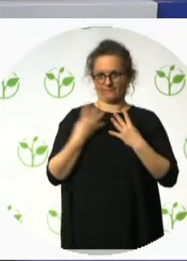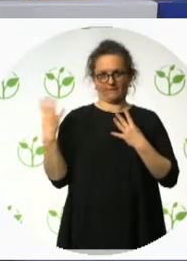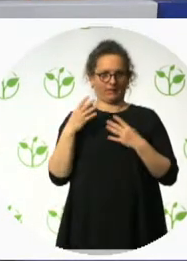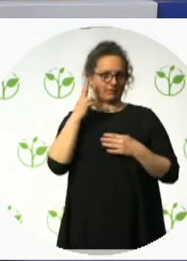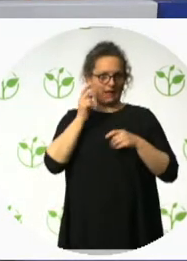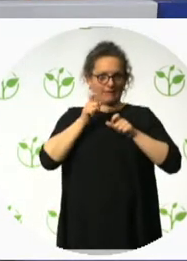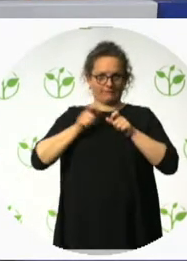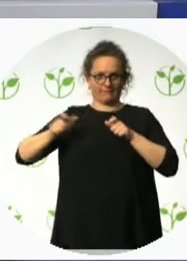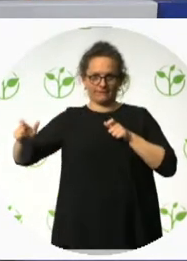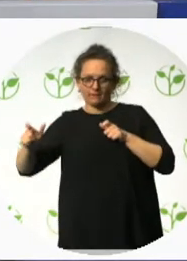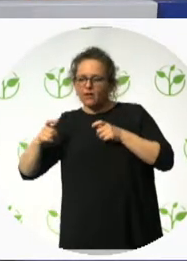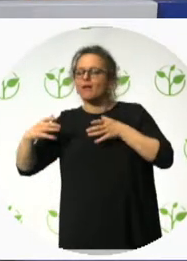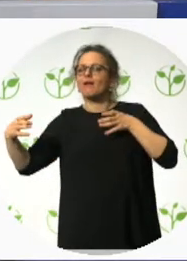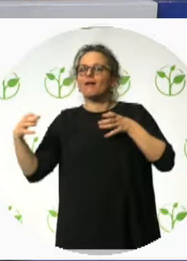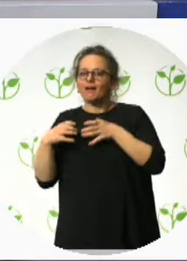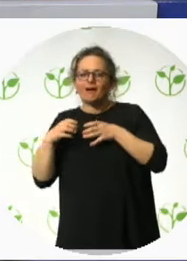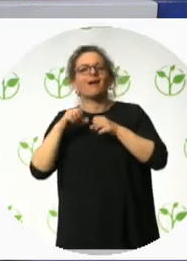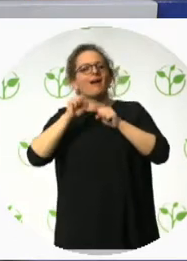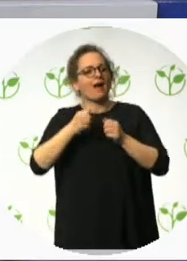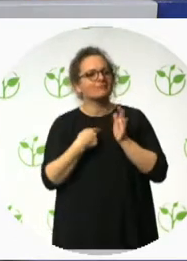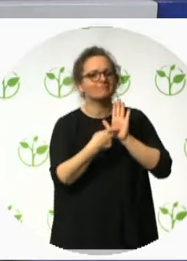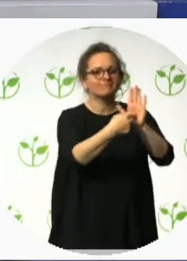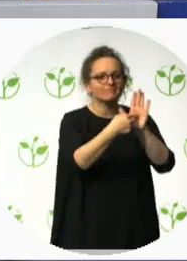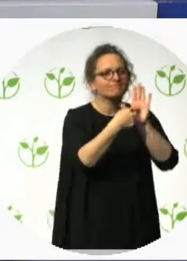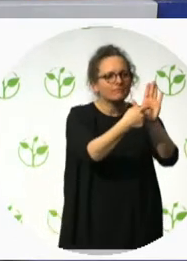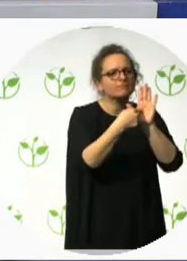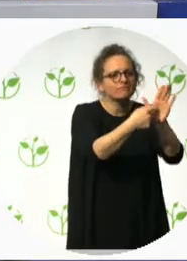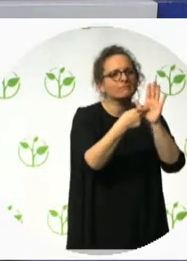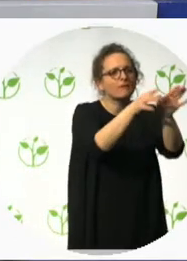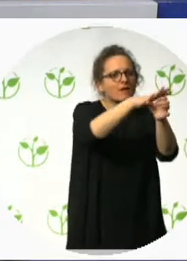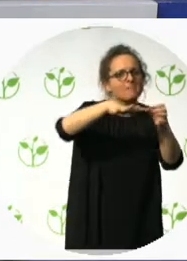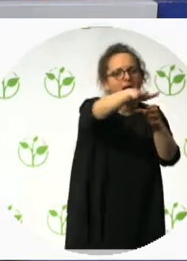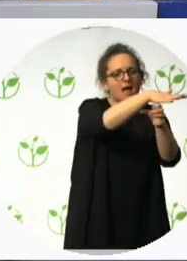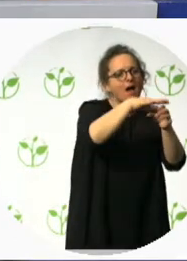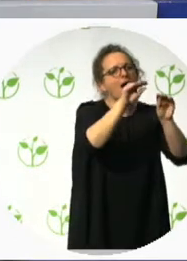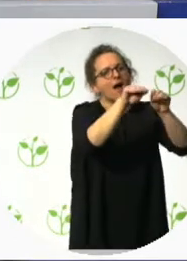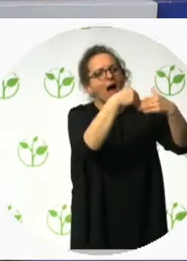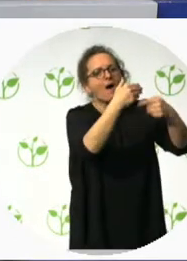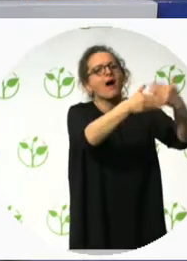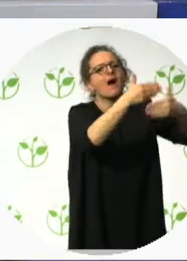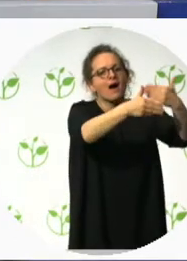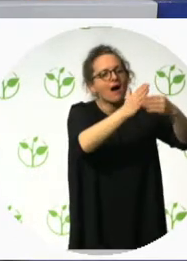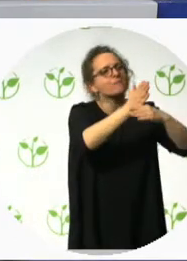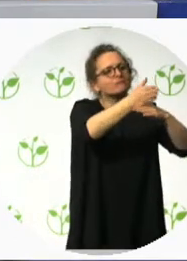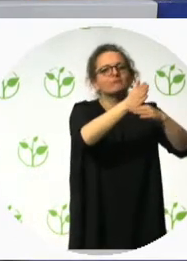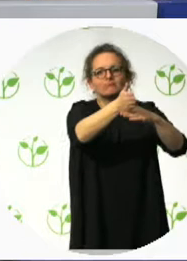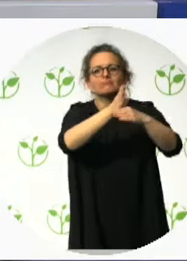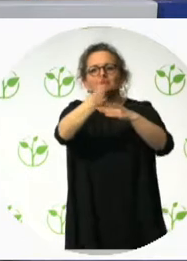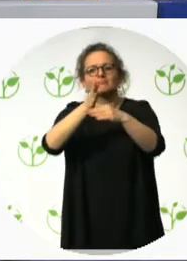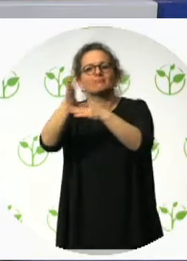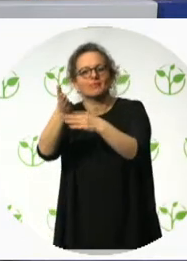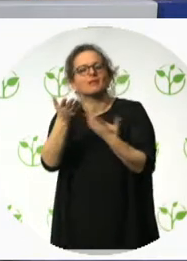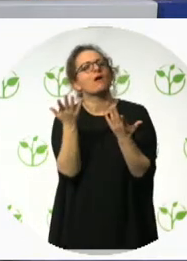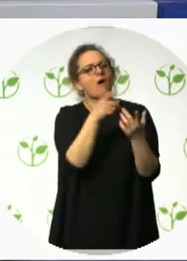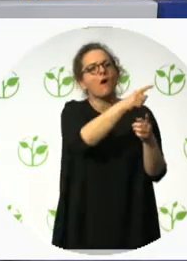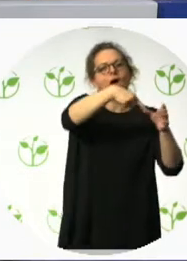deaf child, hearing families. This is one of our new occupational fields.